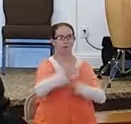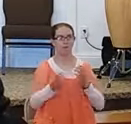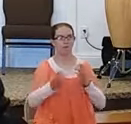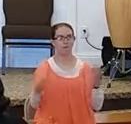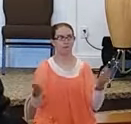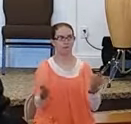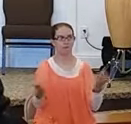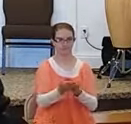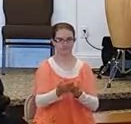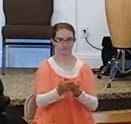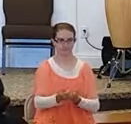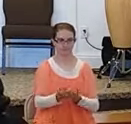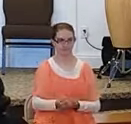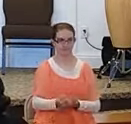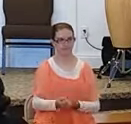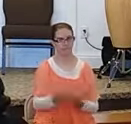here.